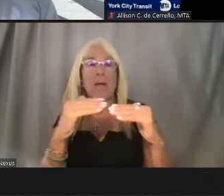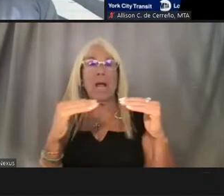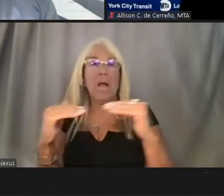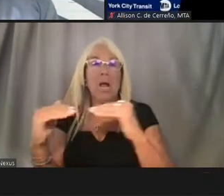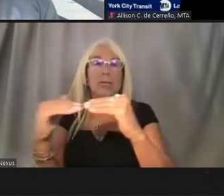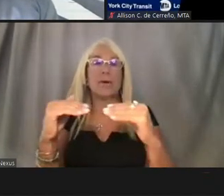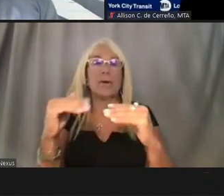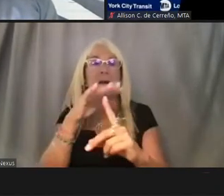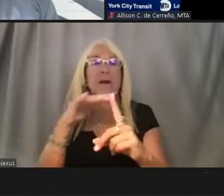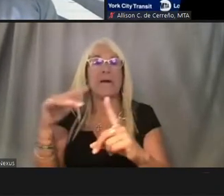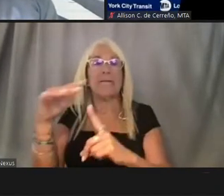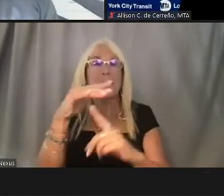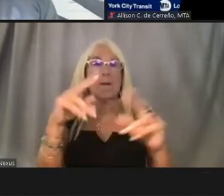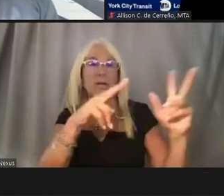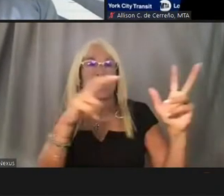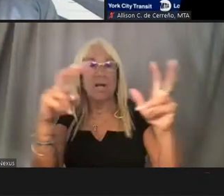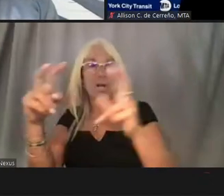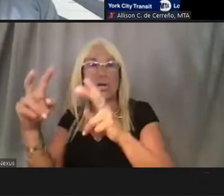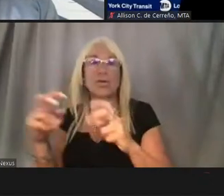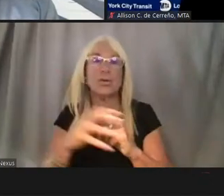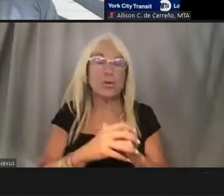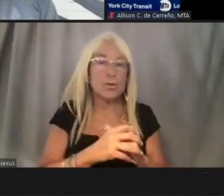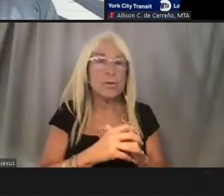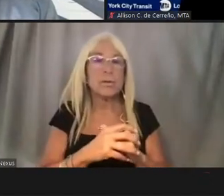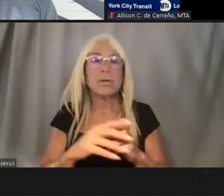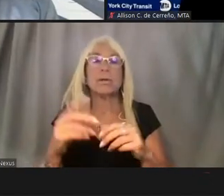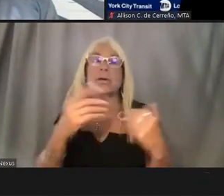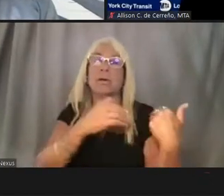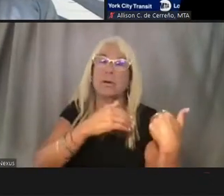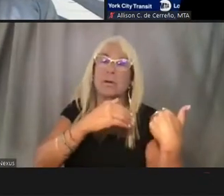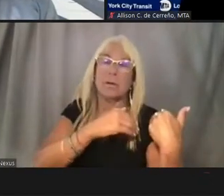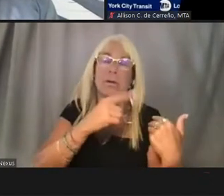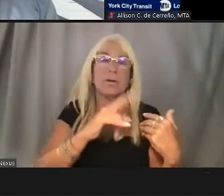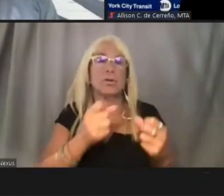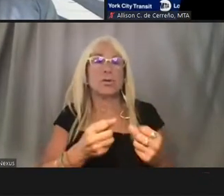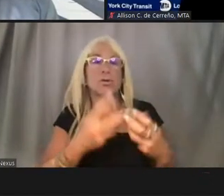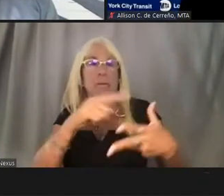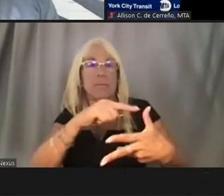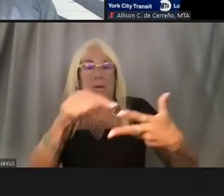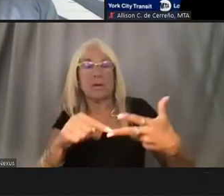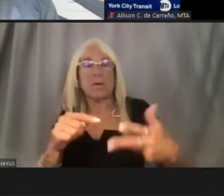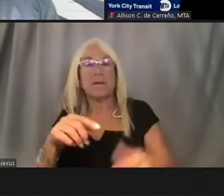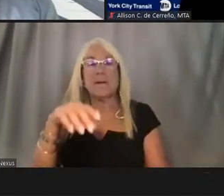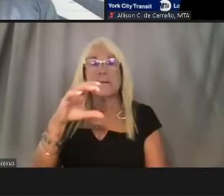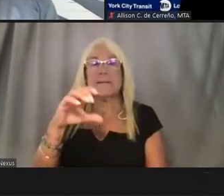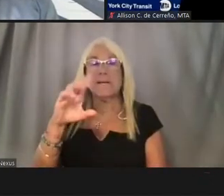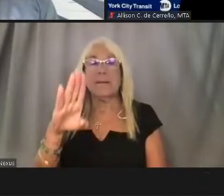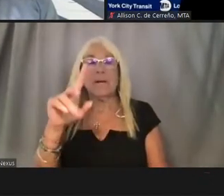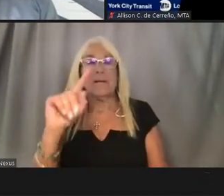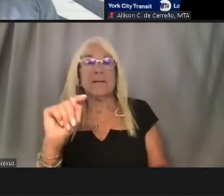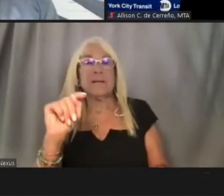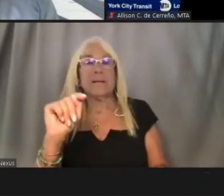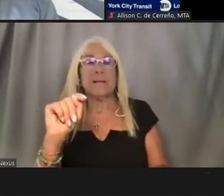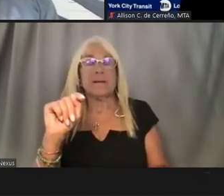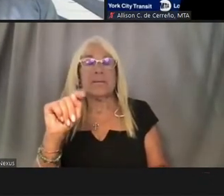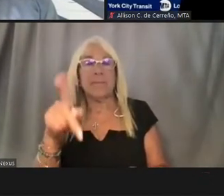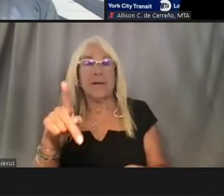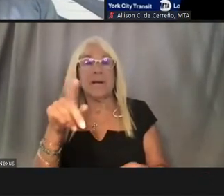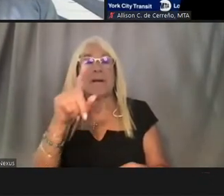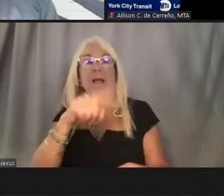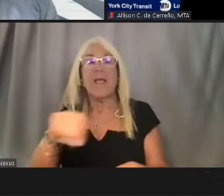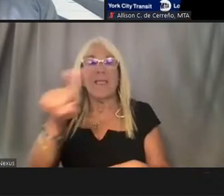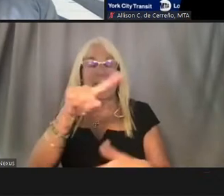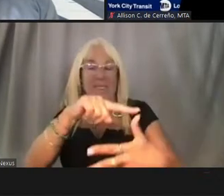for these communities which have taken on more than their fair share for decades in order to have my support for the cbdtp these Bronx neighborhoods need to see direct